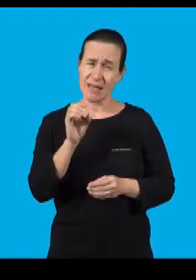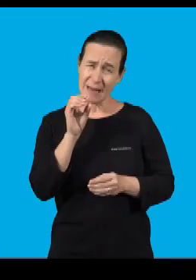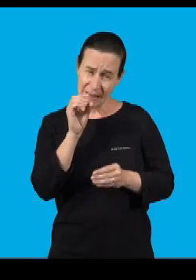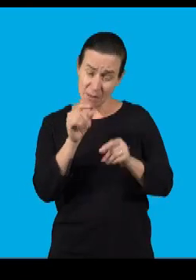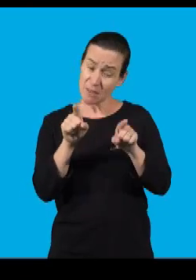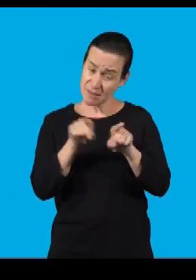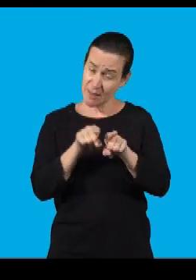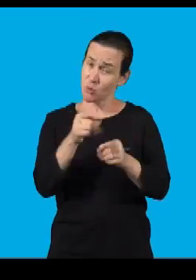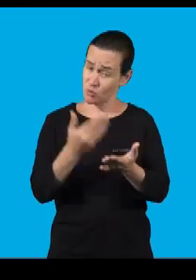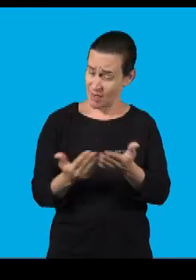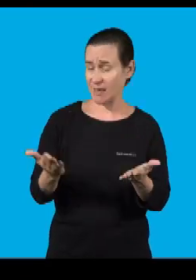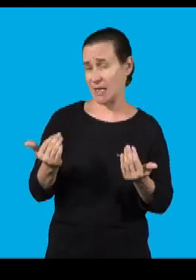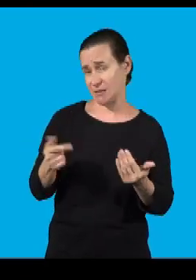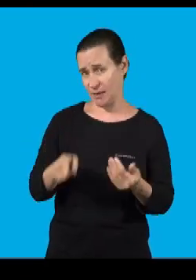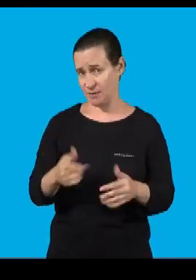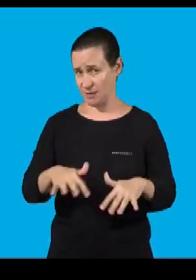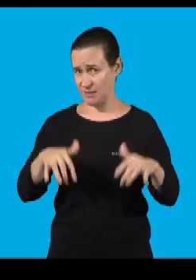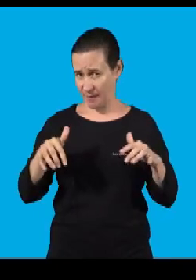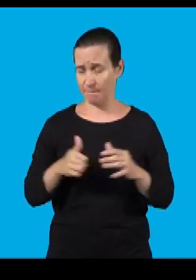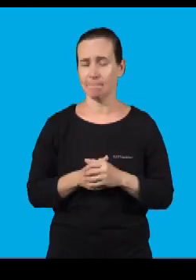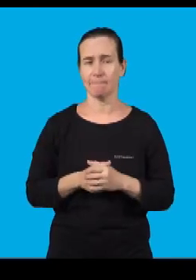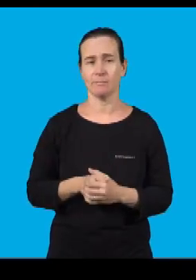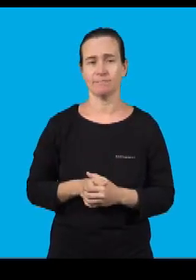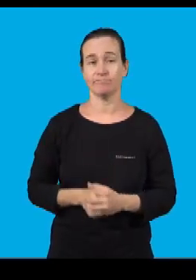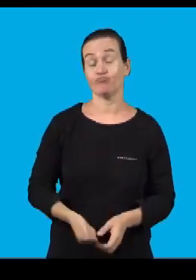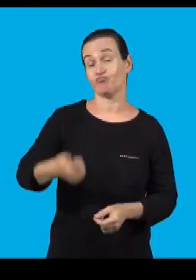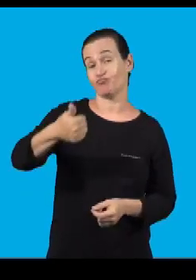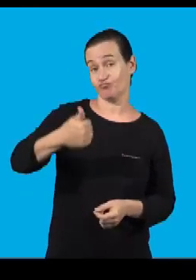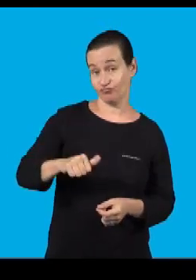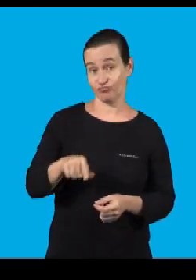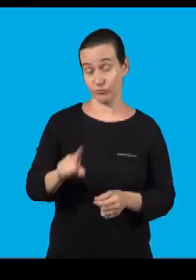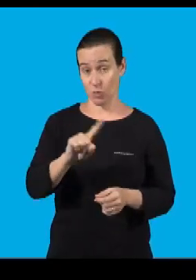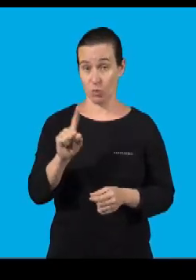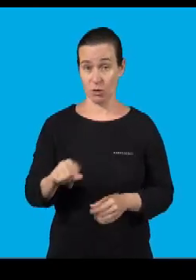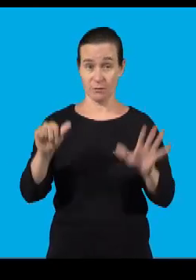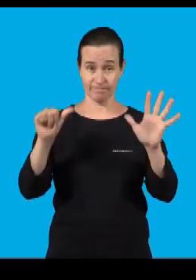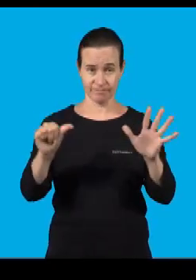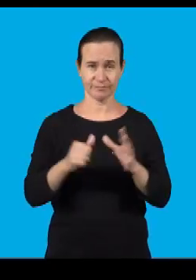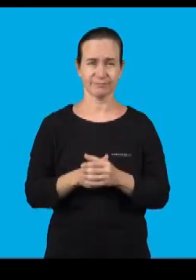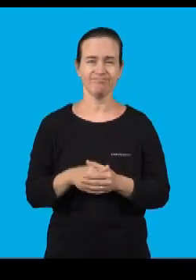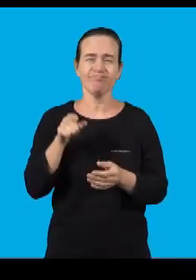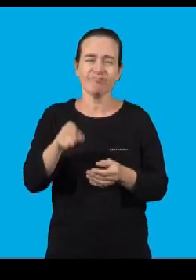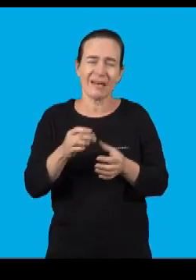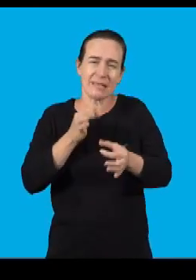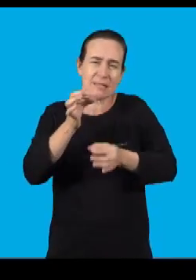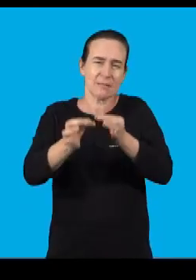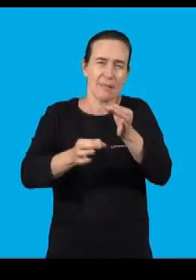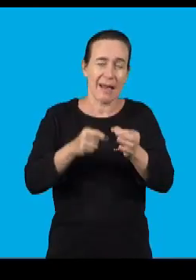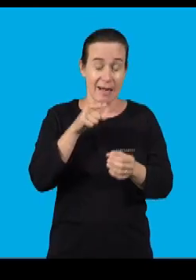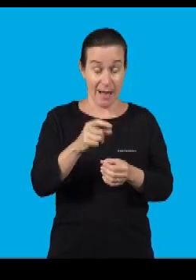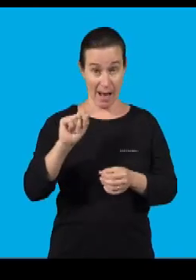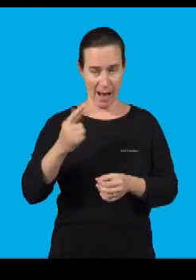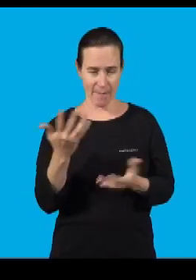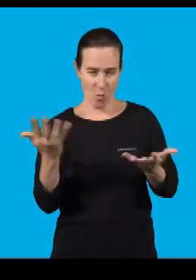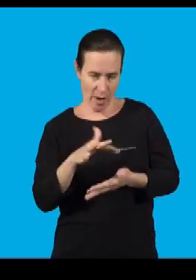very similar to what you will experience in an exam setting. All right, moving on. Describe the